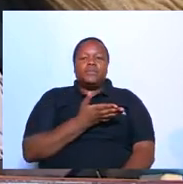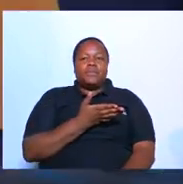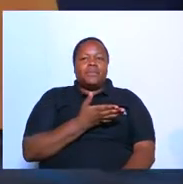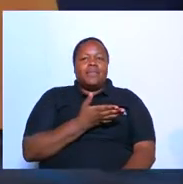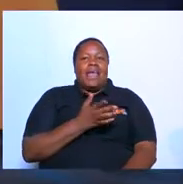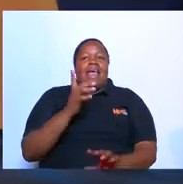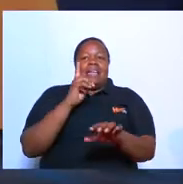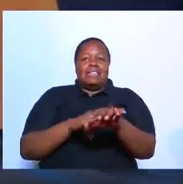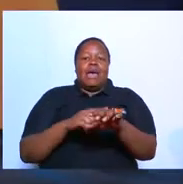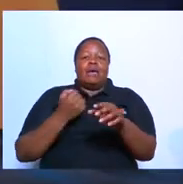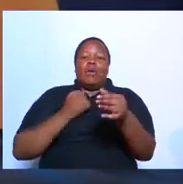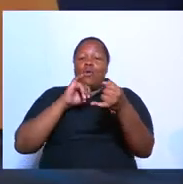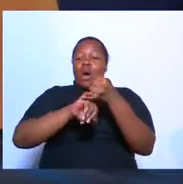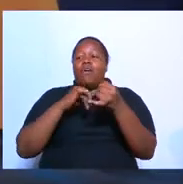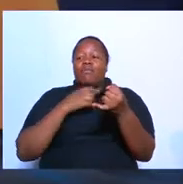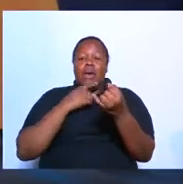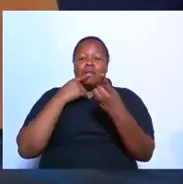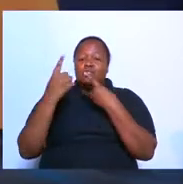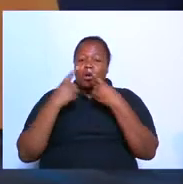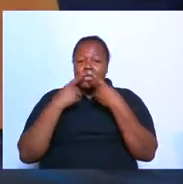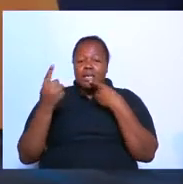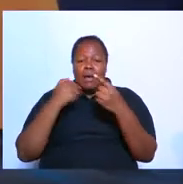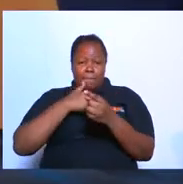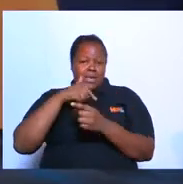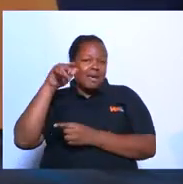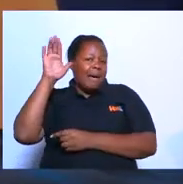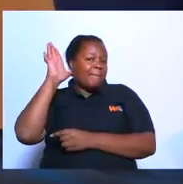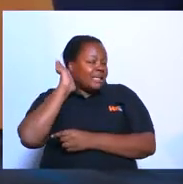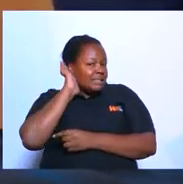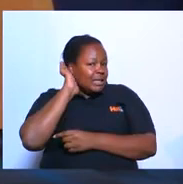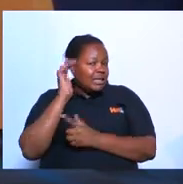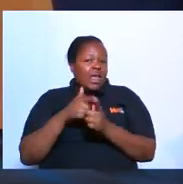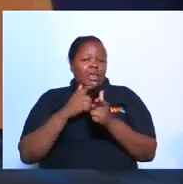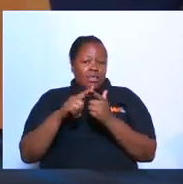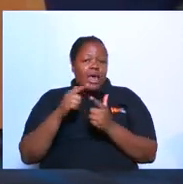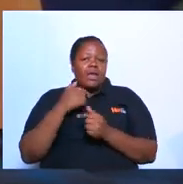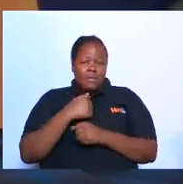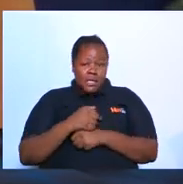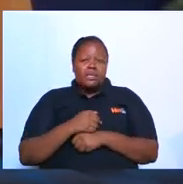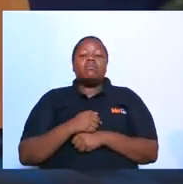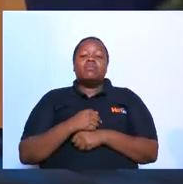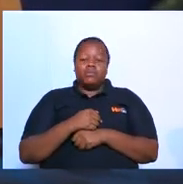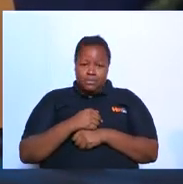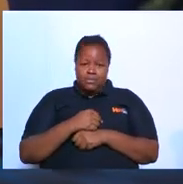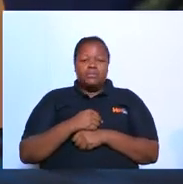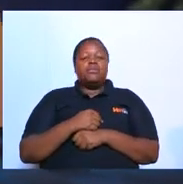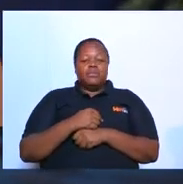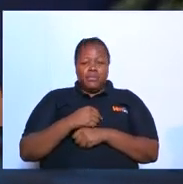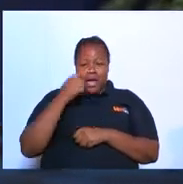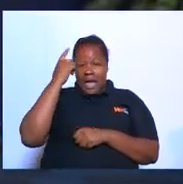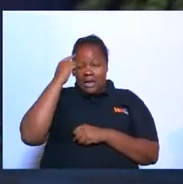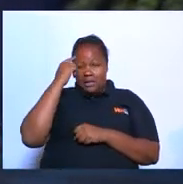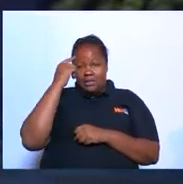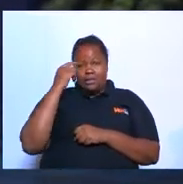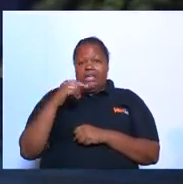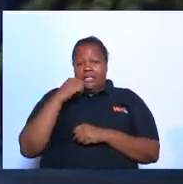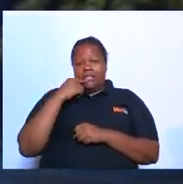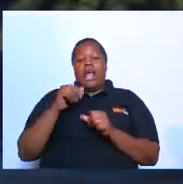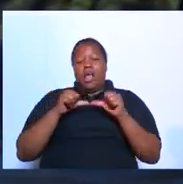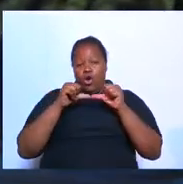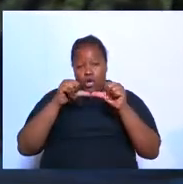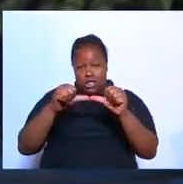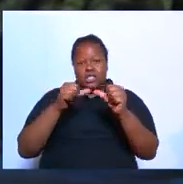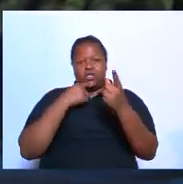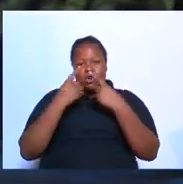when she's talking I'm just listening and nodding my head that is like telling Kim keep on